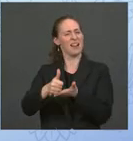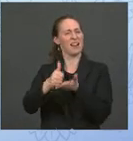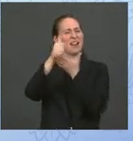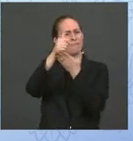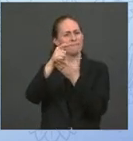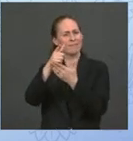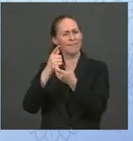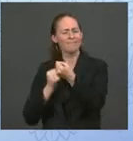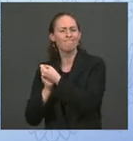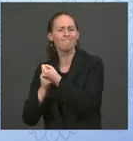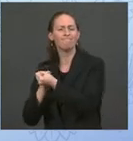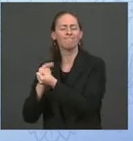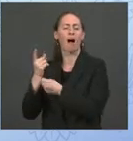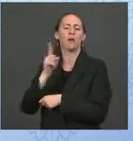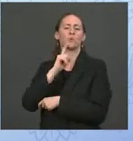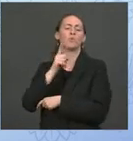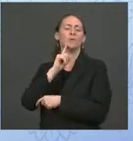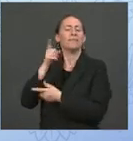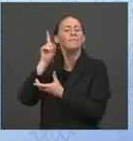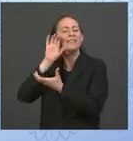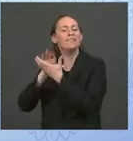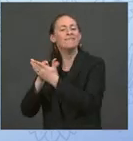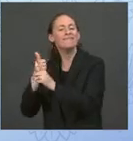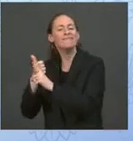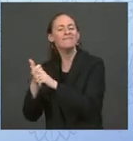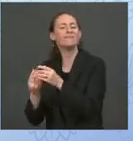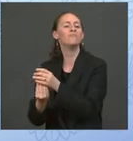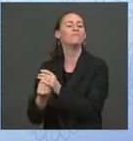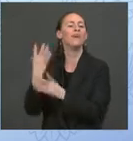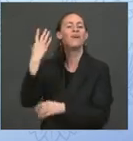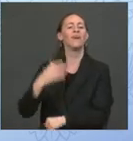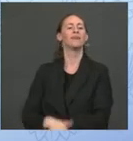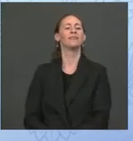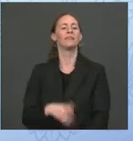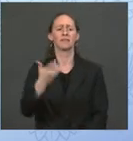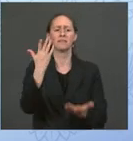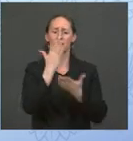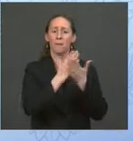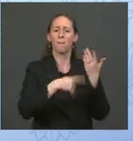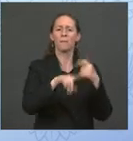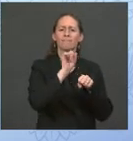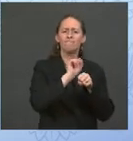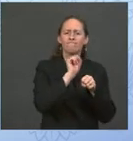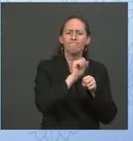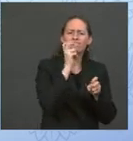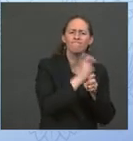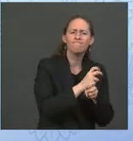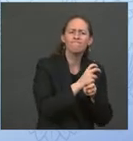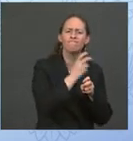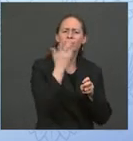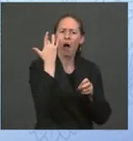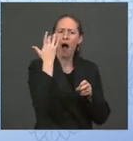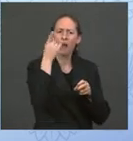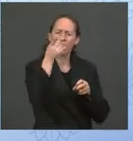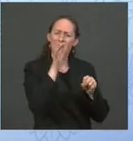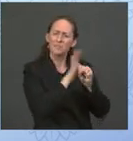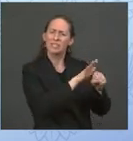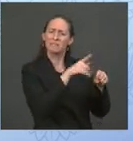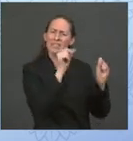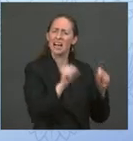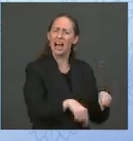needed. Someone is working a little harder because you pushed him to try.